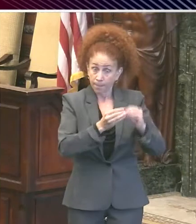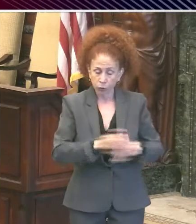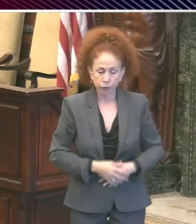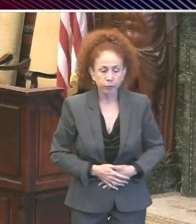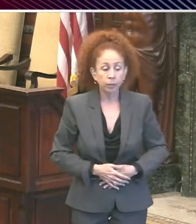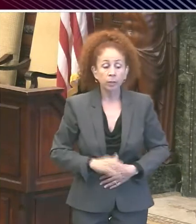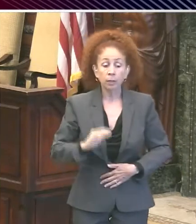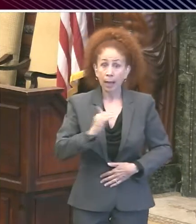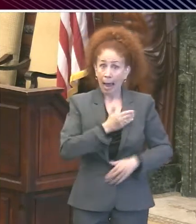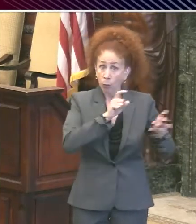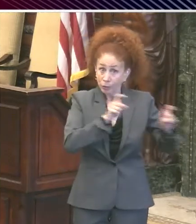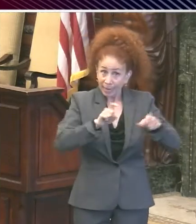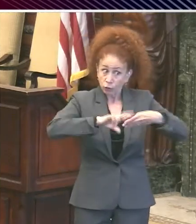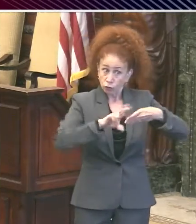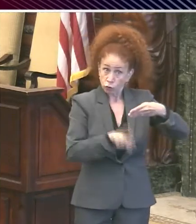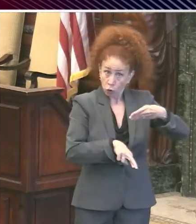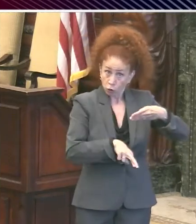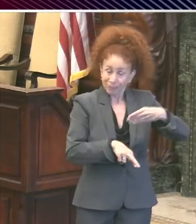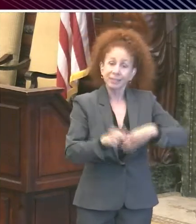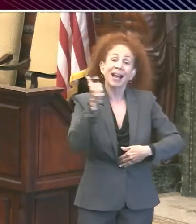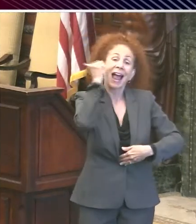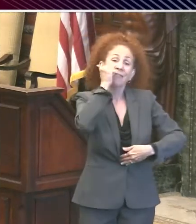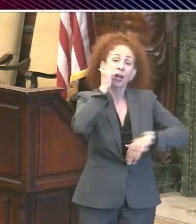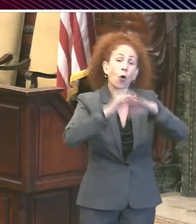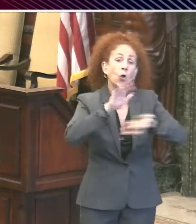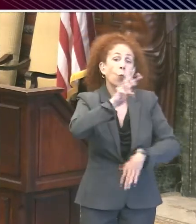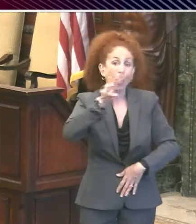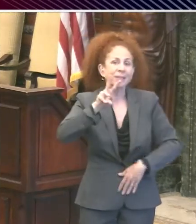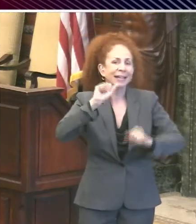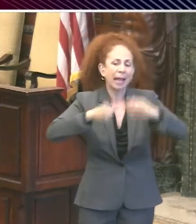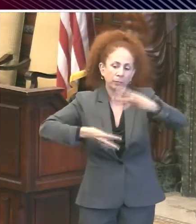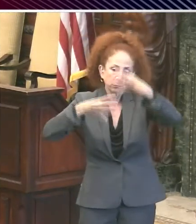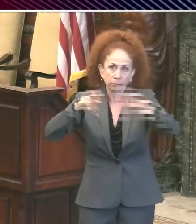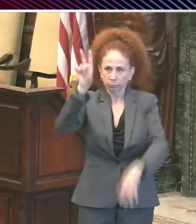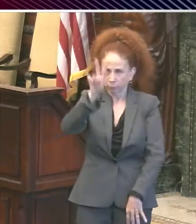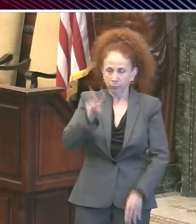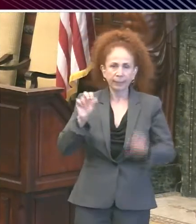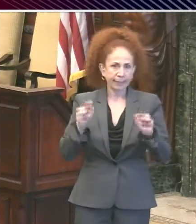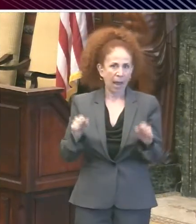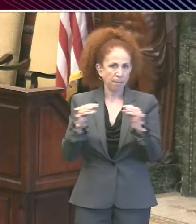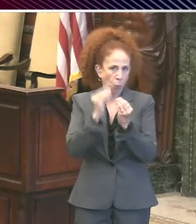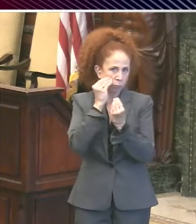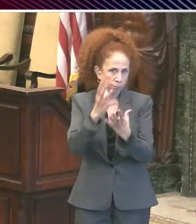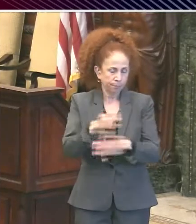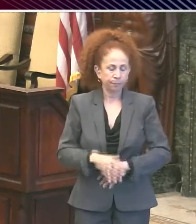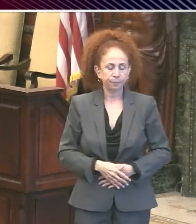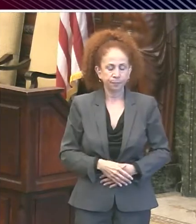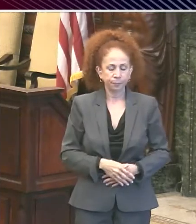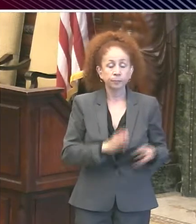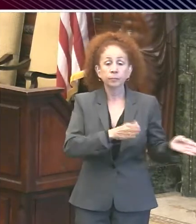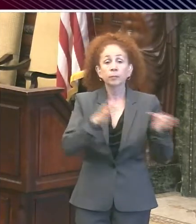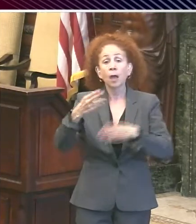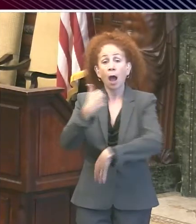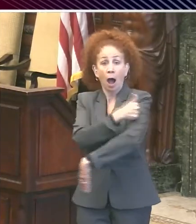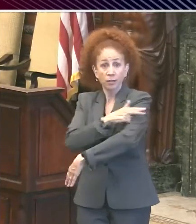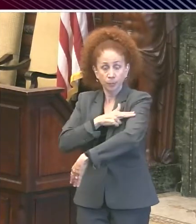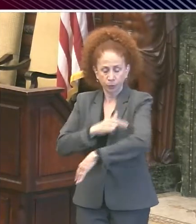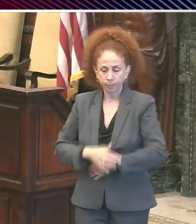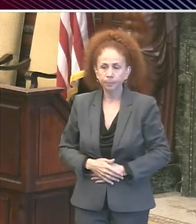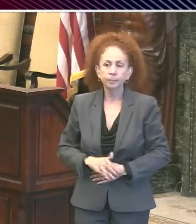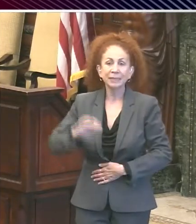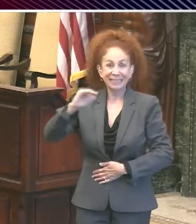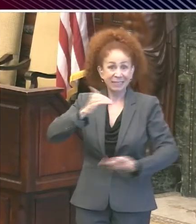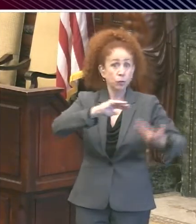our tests and results of those are updated on our website every day. Just an update on our hospitals. Since we are seeing increases